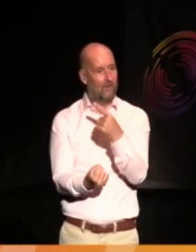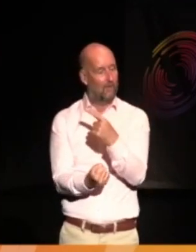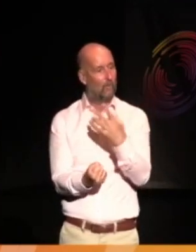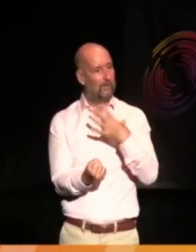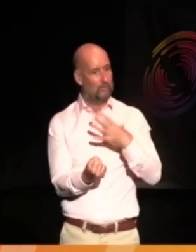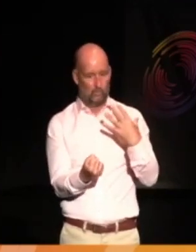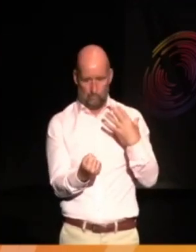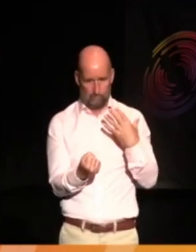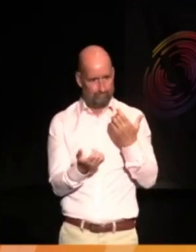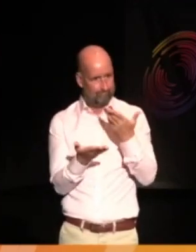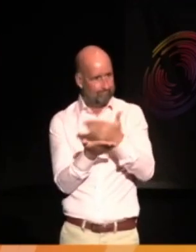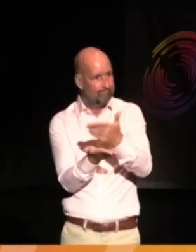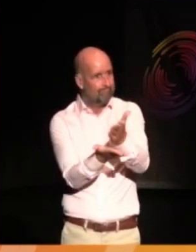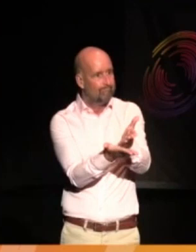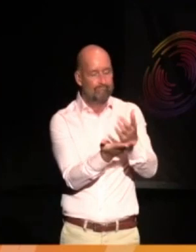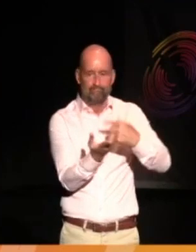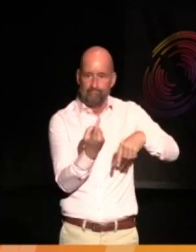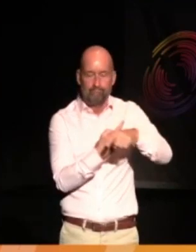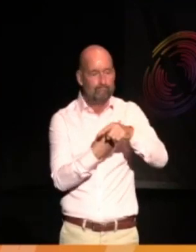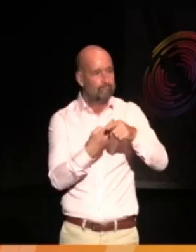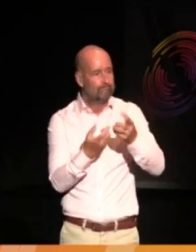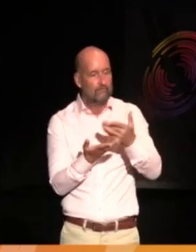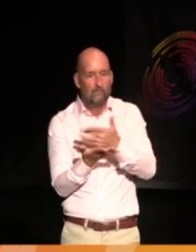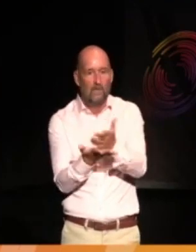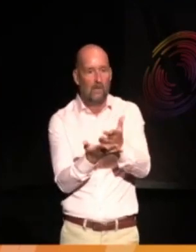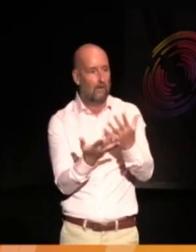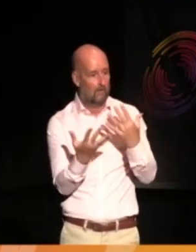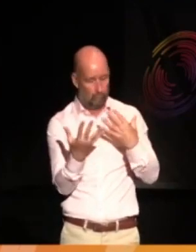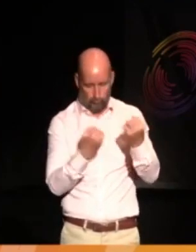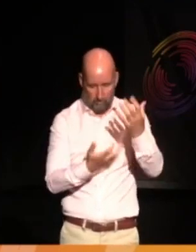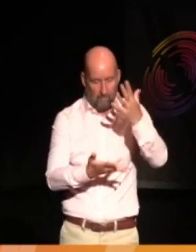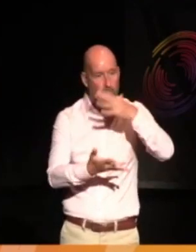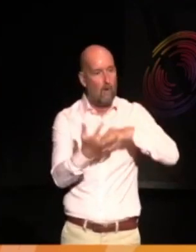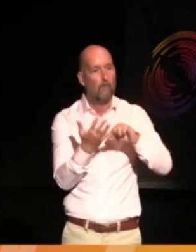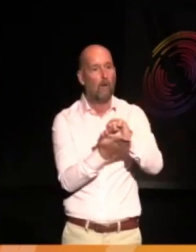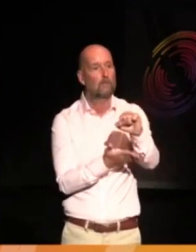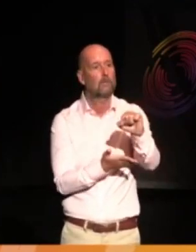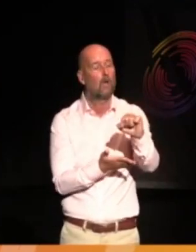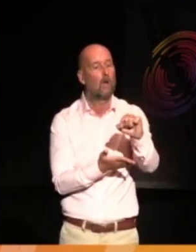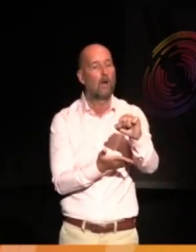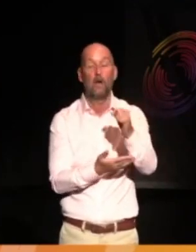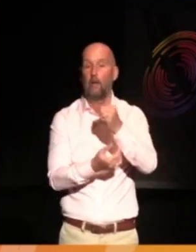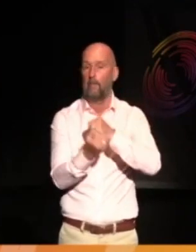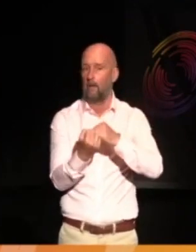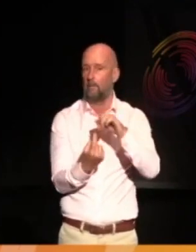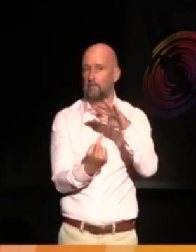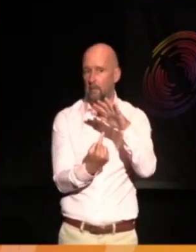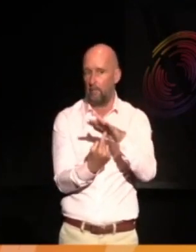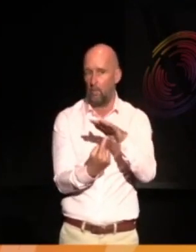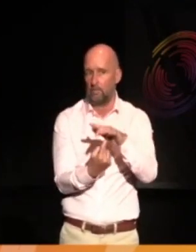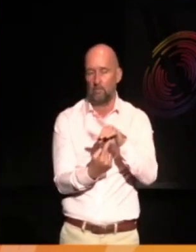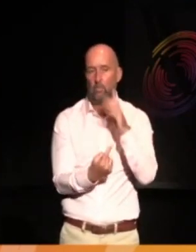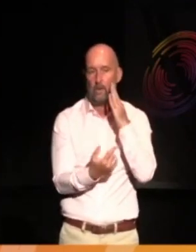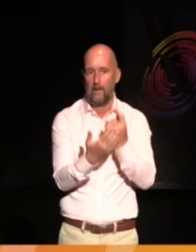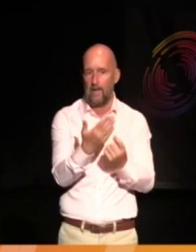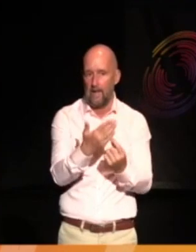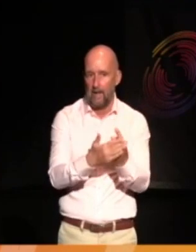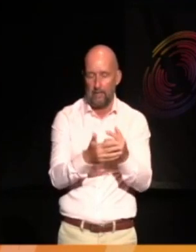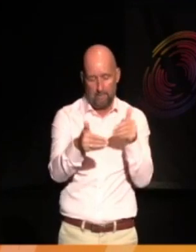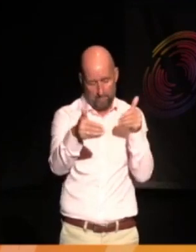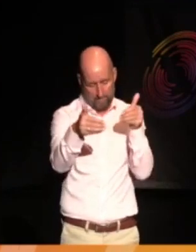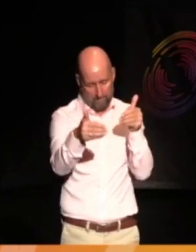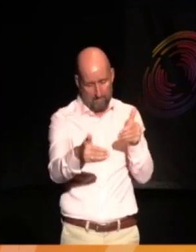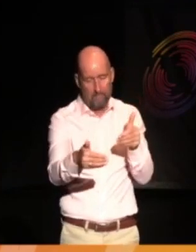cultures that we have, and it becomes particularly urgent in the moment